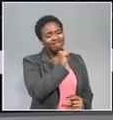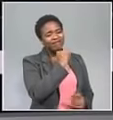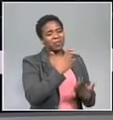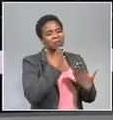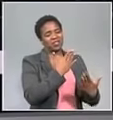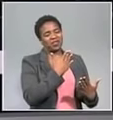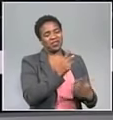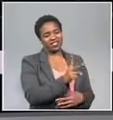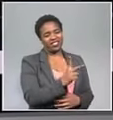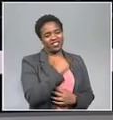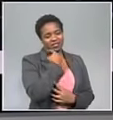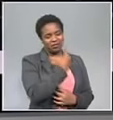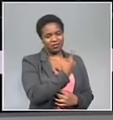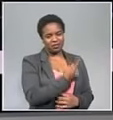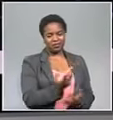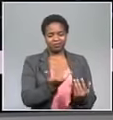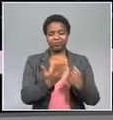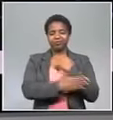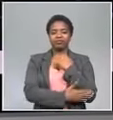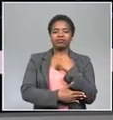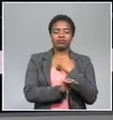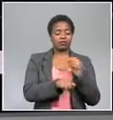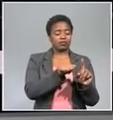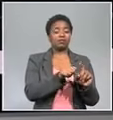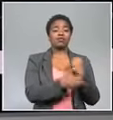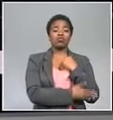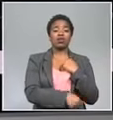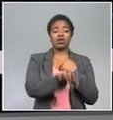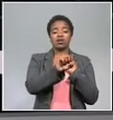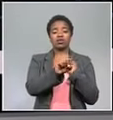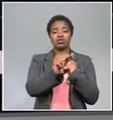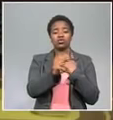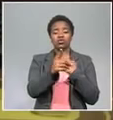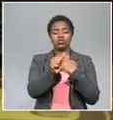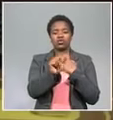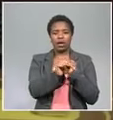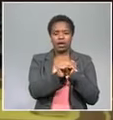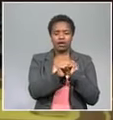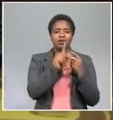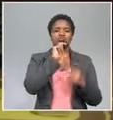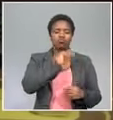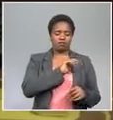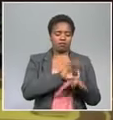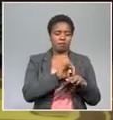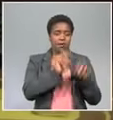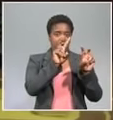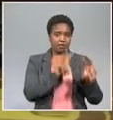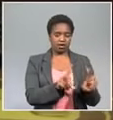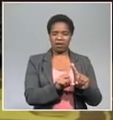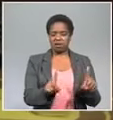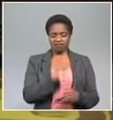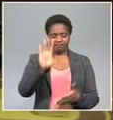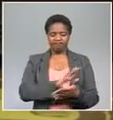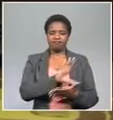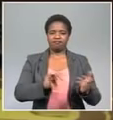tomorrow. Let's take a look at news from further afield now. And the peace process in Sudan appears to be in tatters. The ruling military council has cancelled all